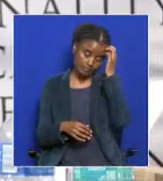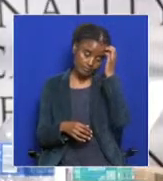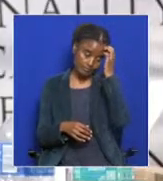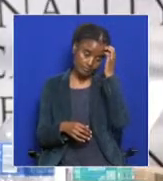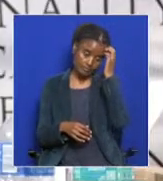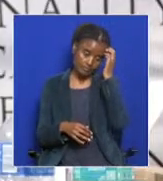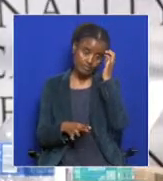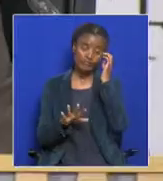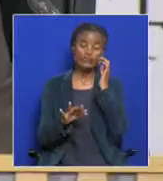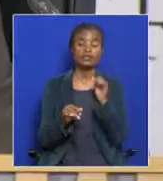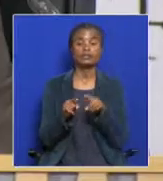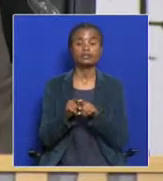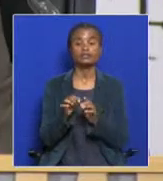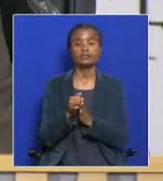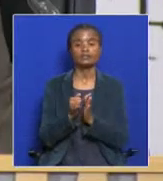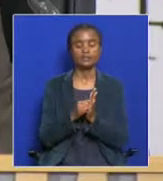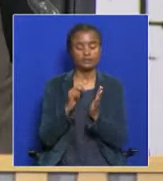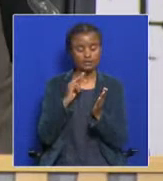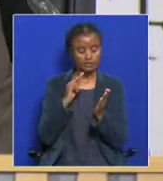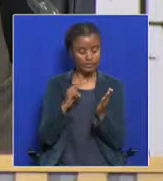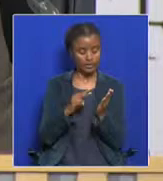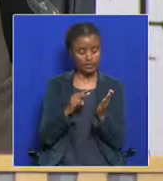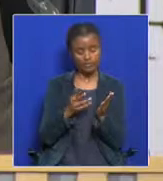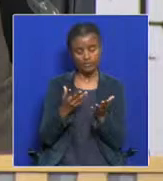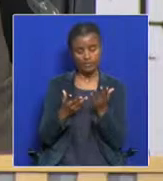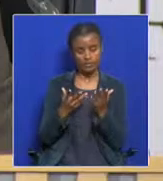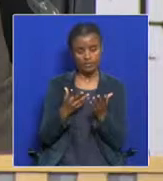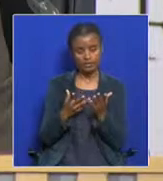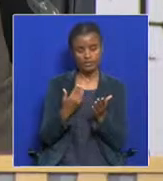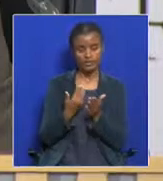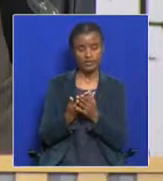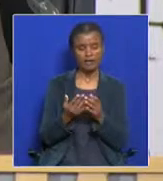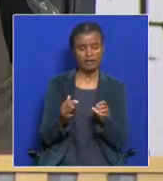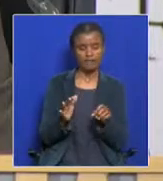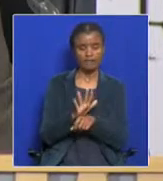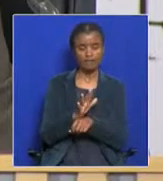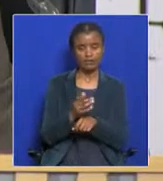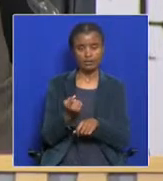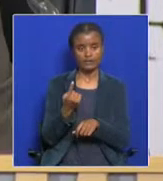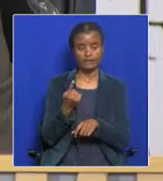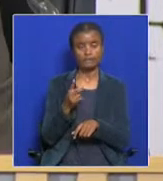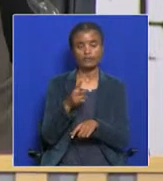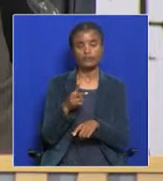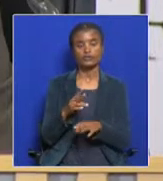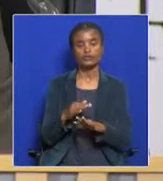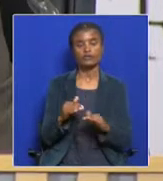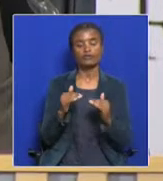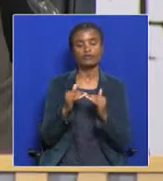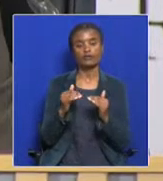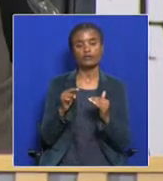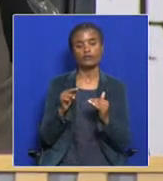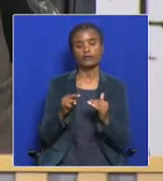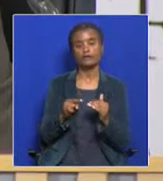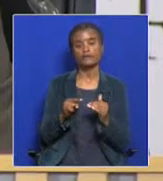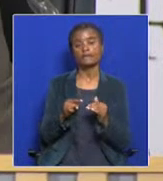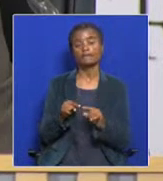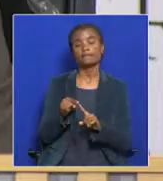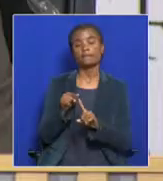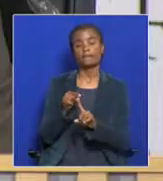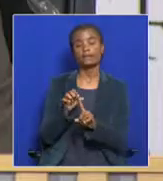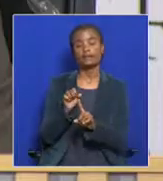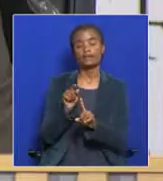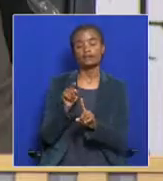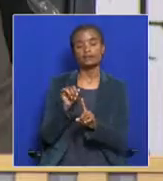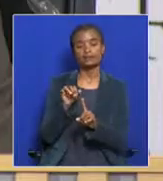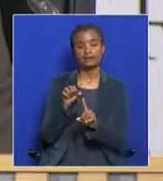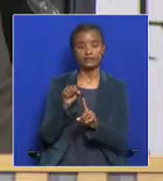statement, and maybe for completeness as well, in fairness to Setsedi, Warrant Officer Setsedi, in that